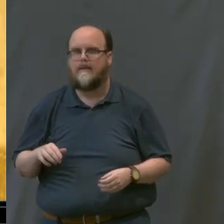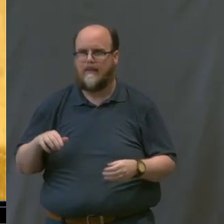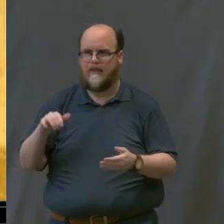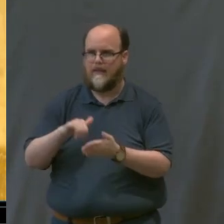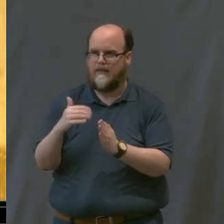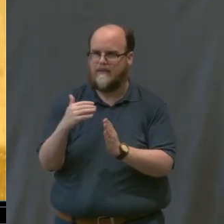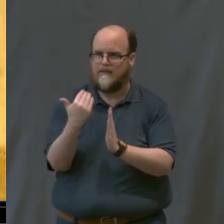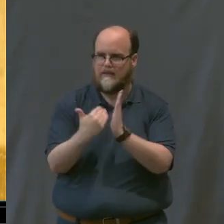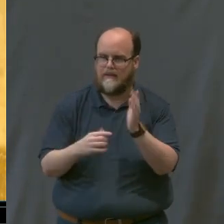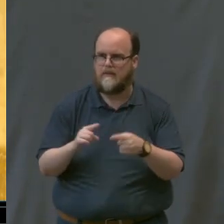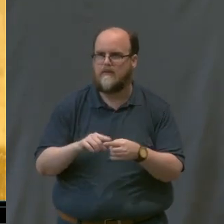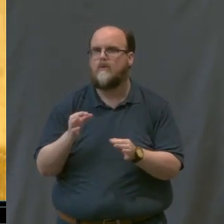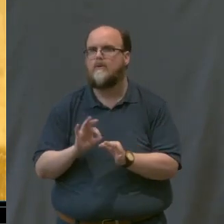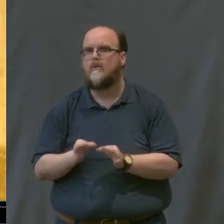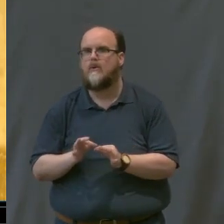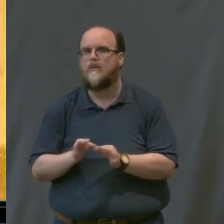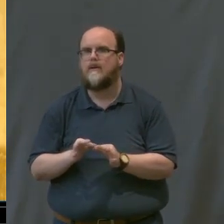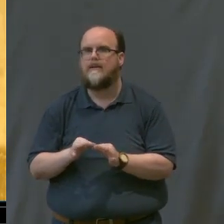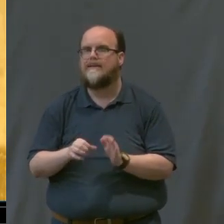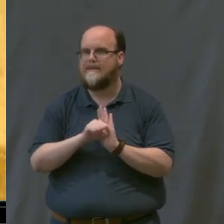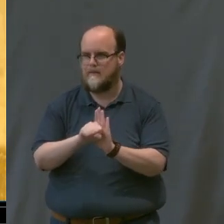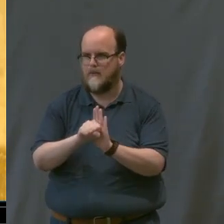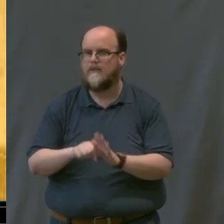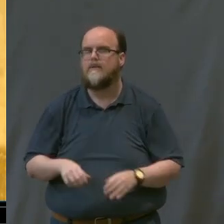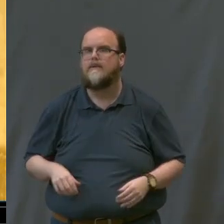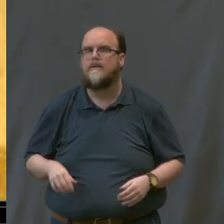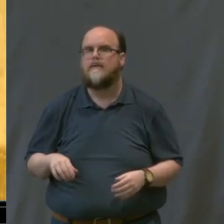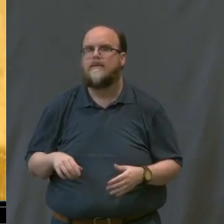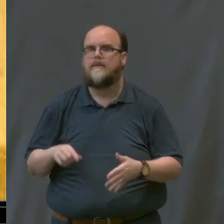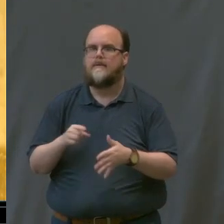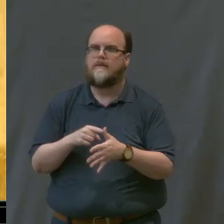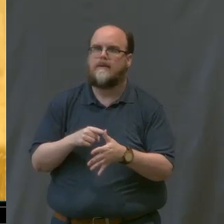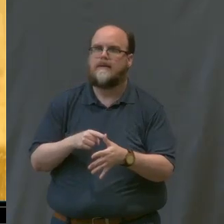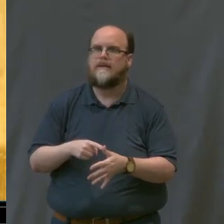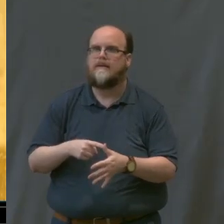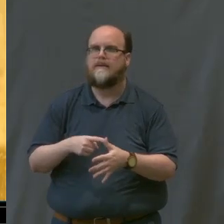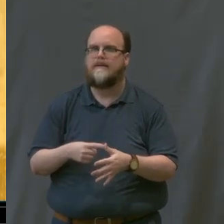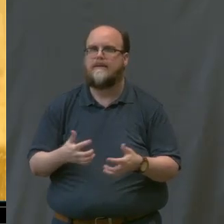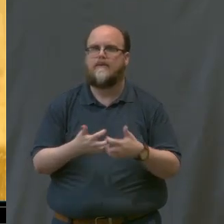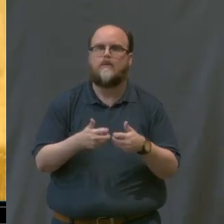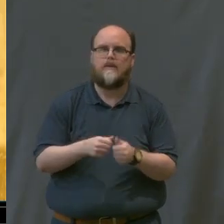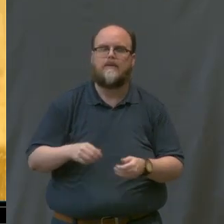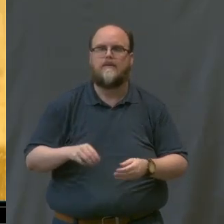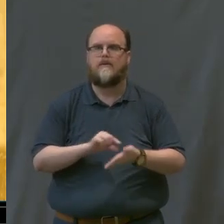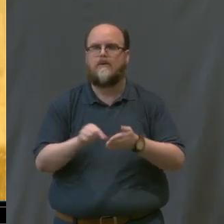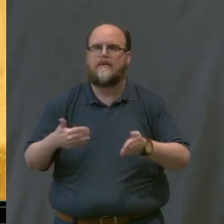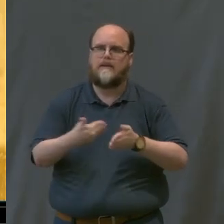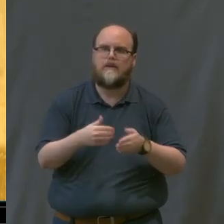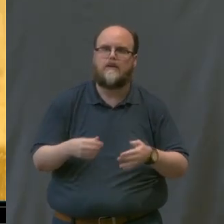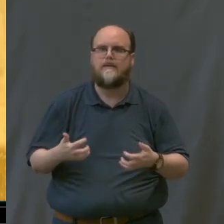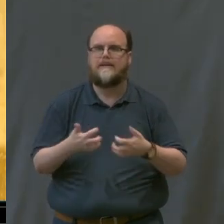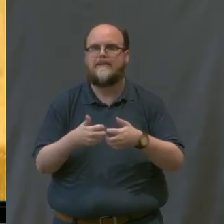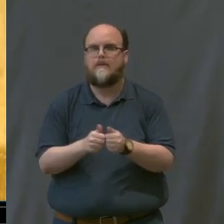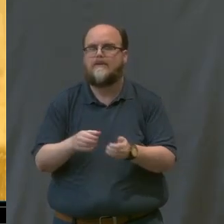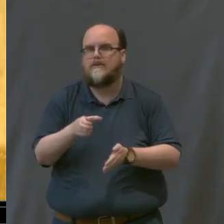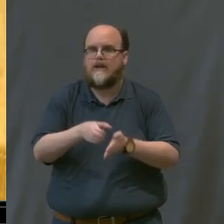list to interpret a symbol. First of all, you're consistent with the surrounding verses. You're consistent within the chapter.